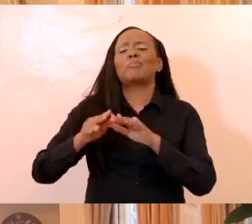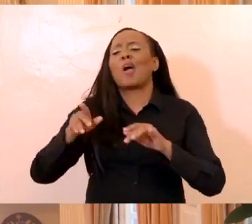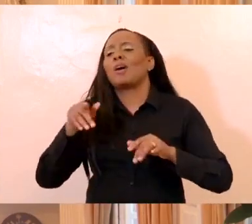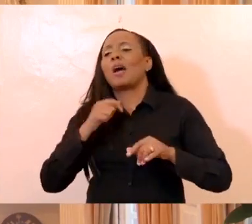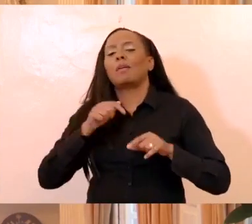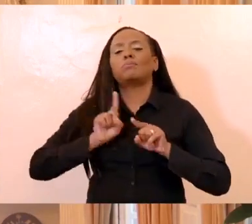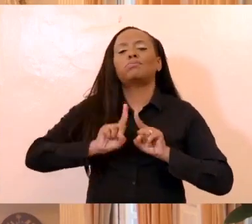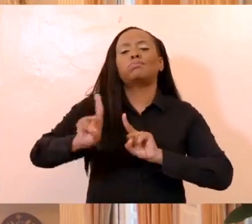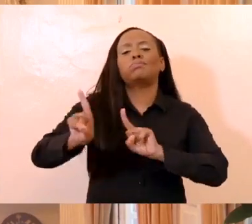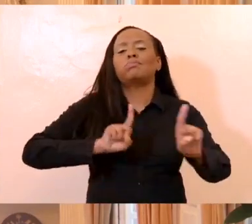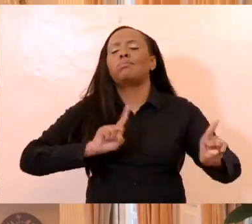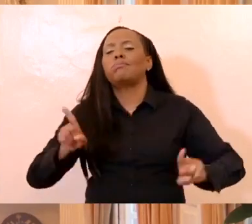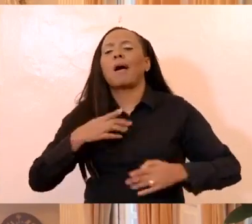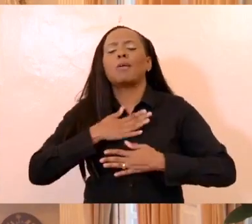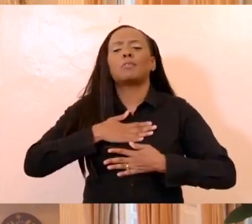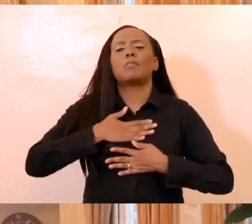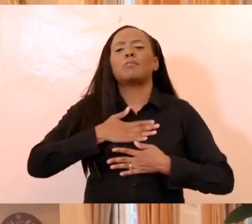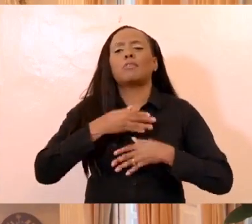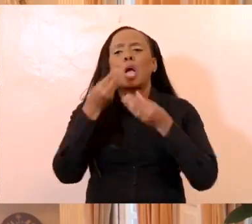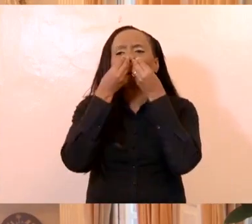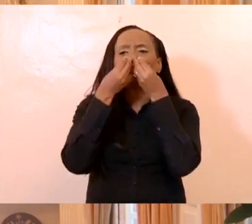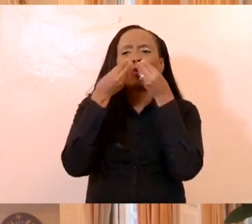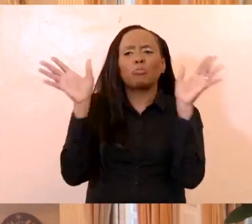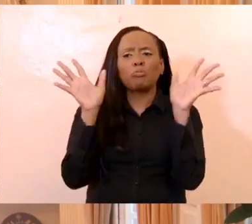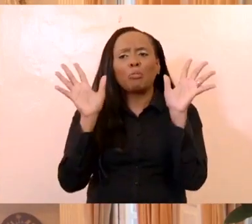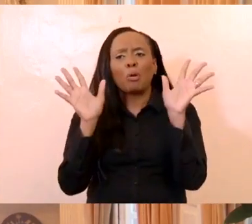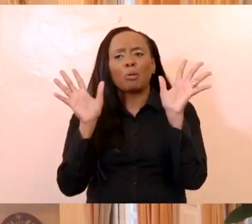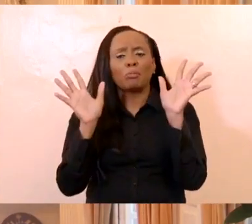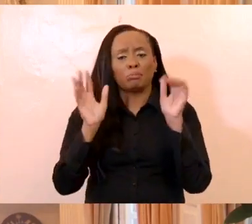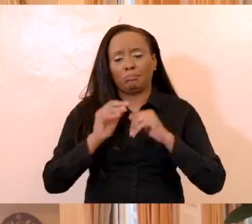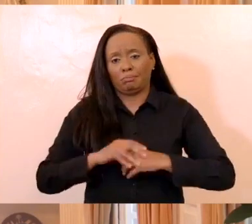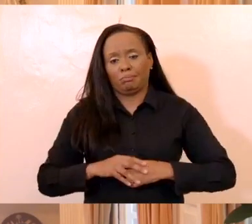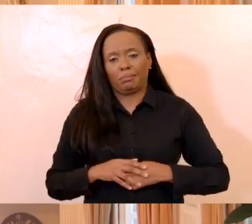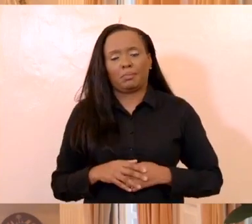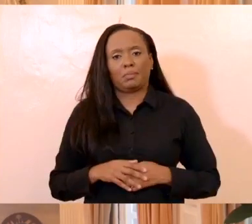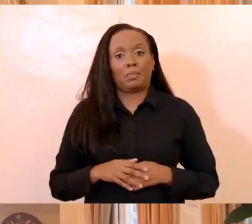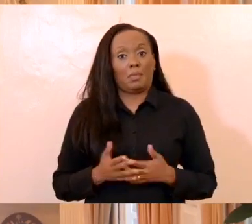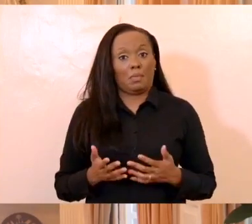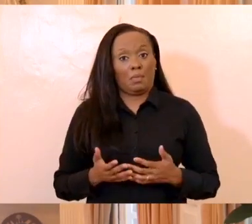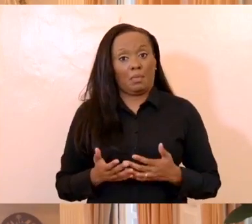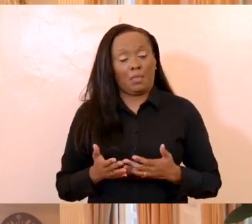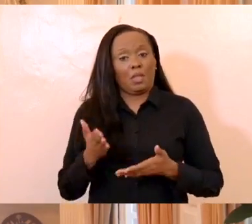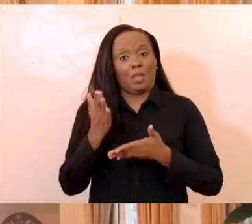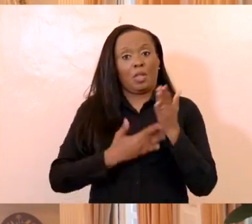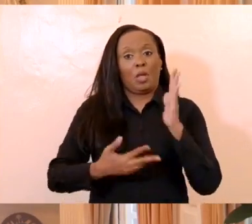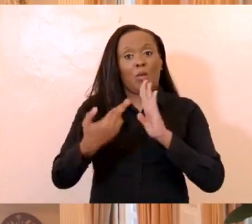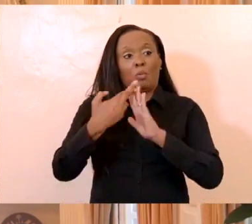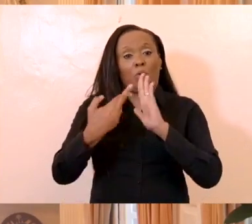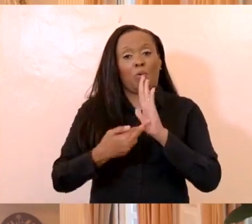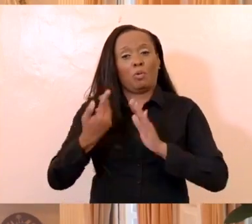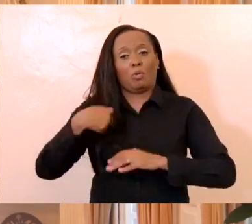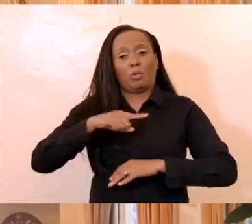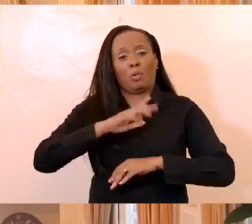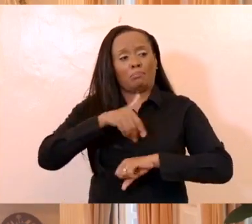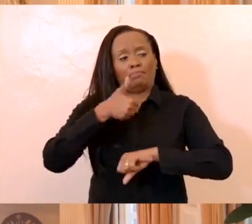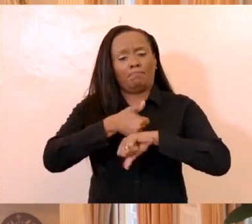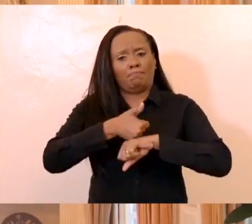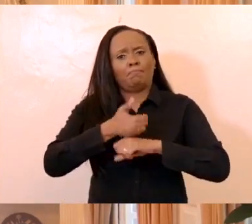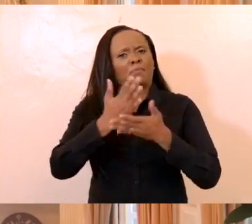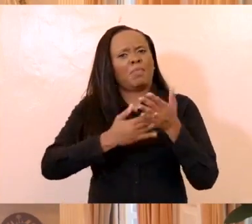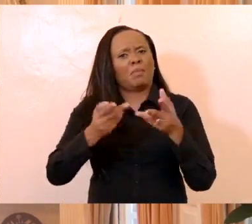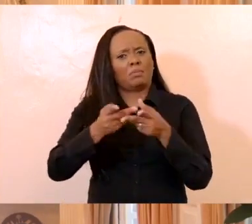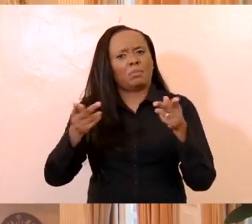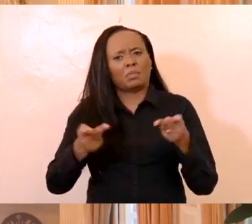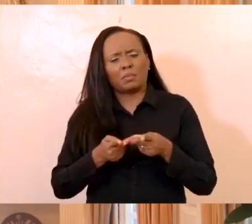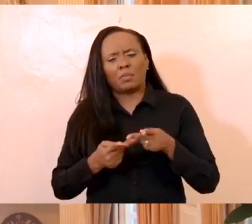on. It is also evident that the protocols that have been enforced at the majority, the vast majority